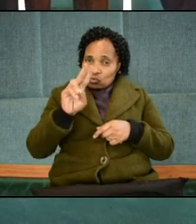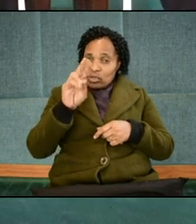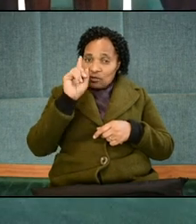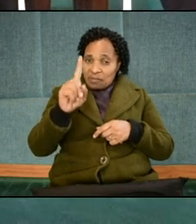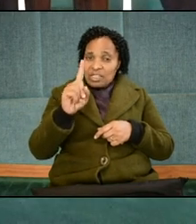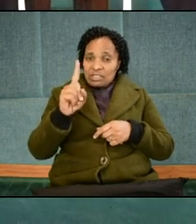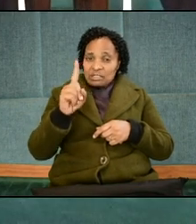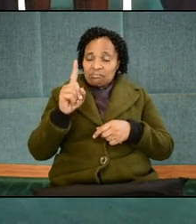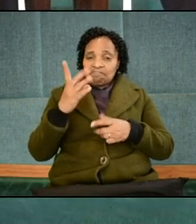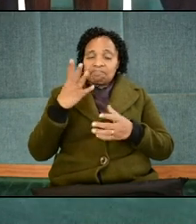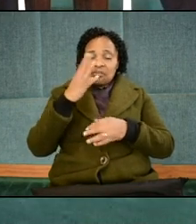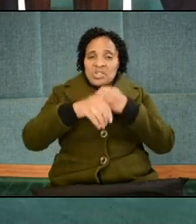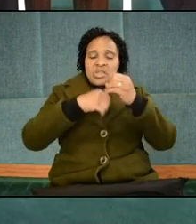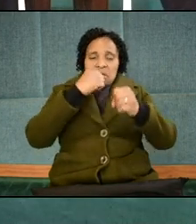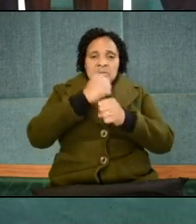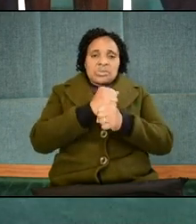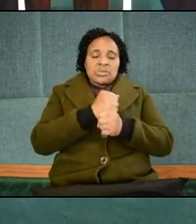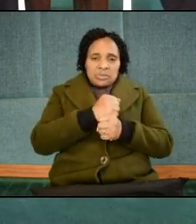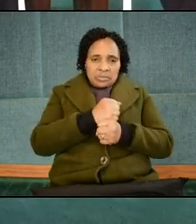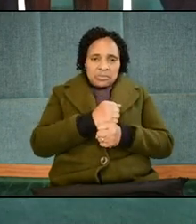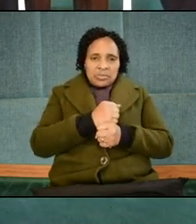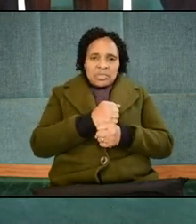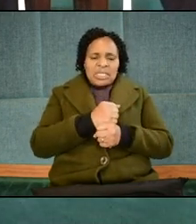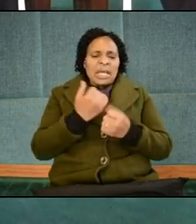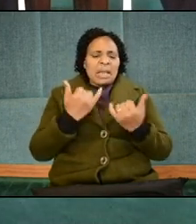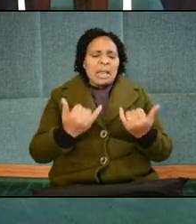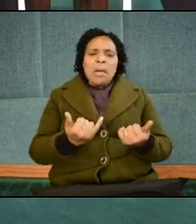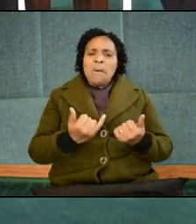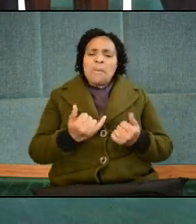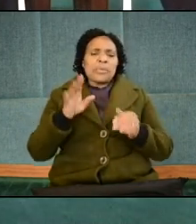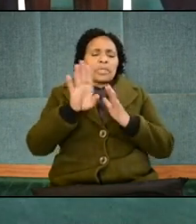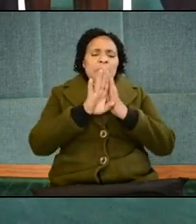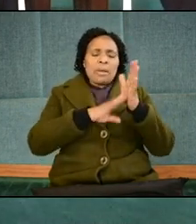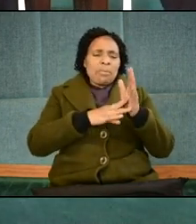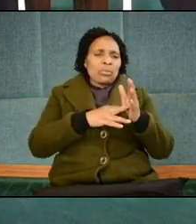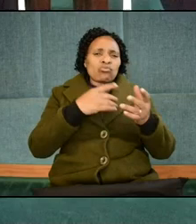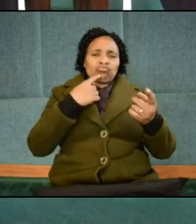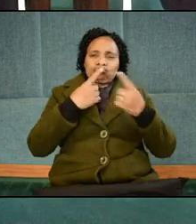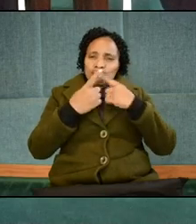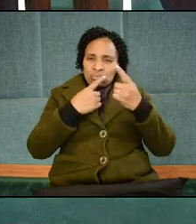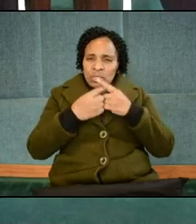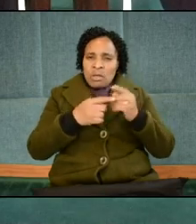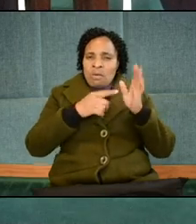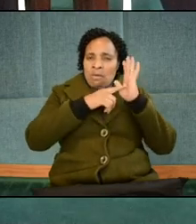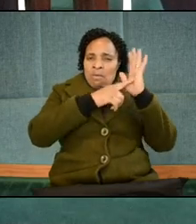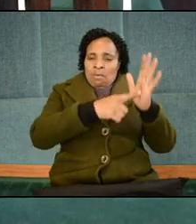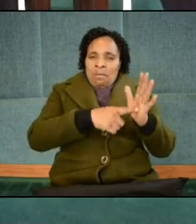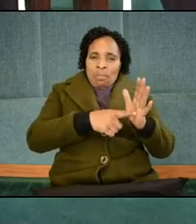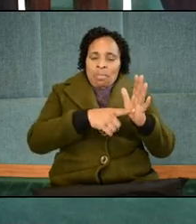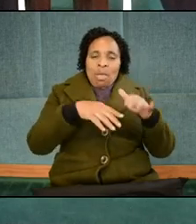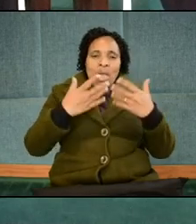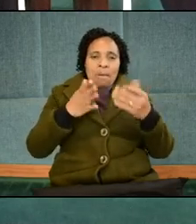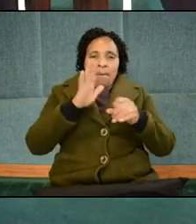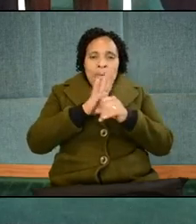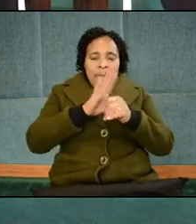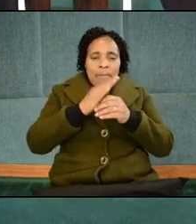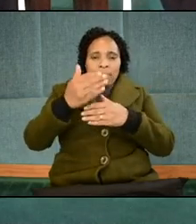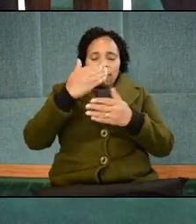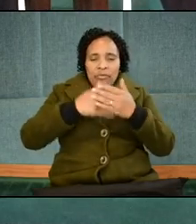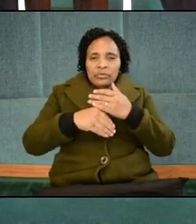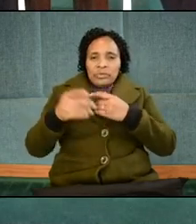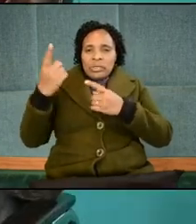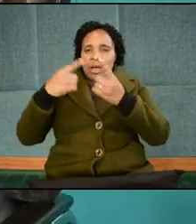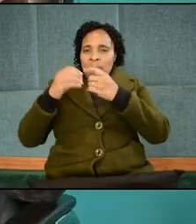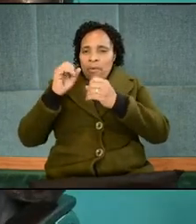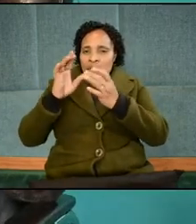True. Thank you for that. So the Bible actually predicted how much, before the coming of Christ, morality is